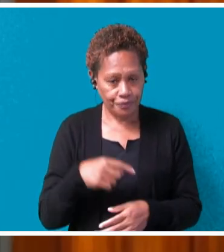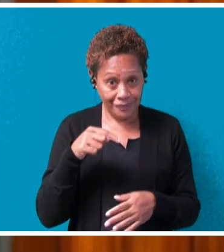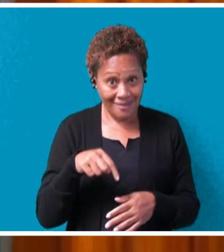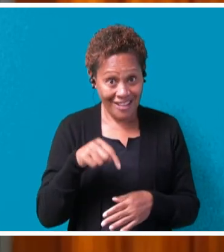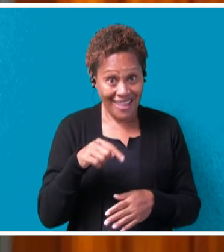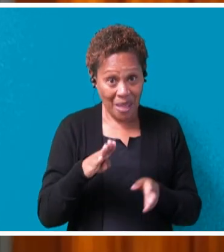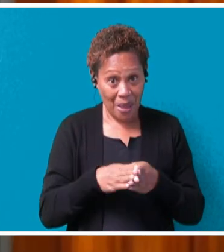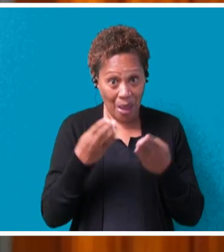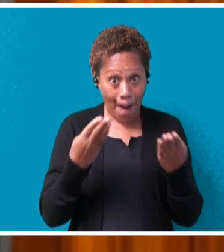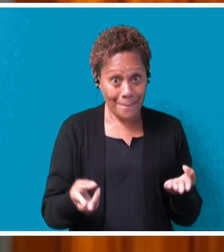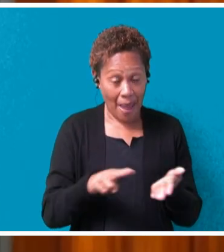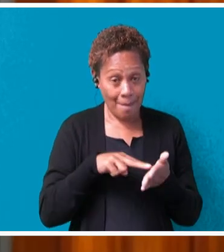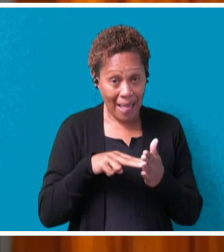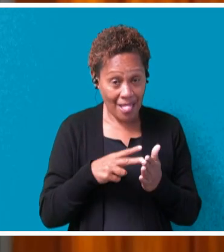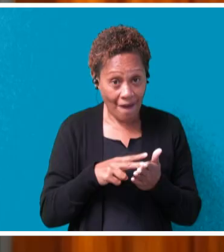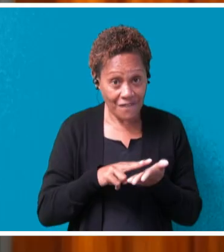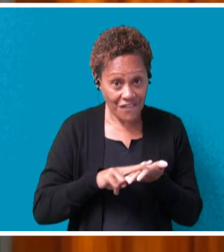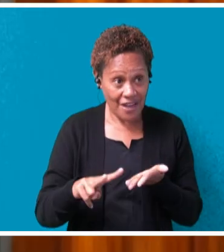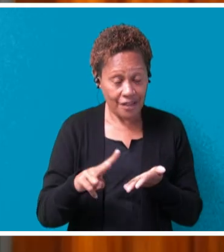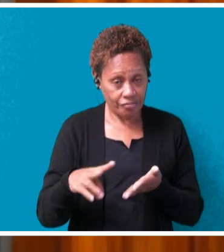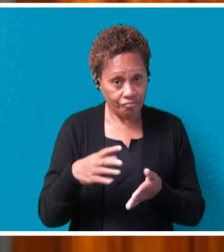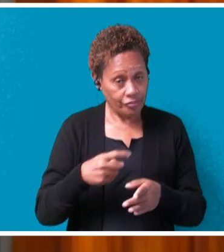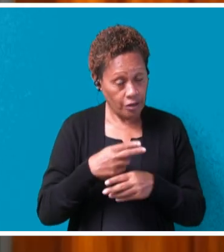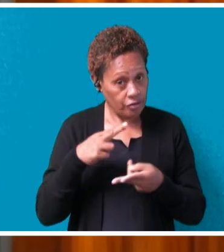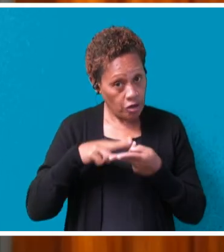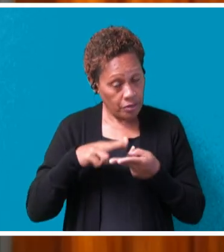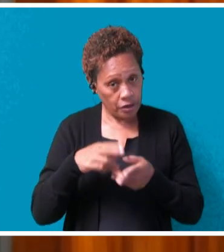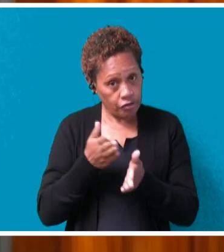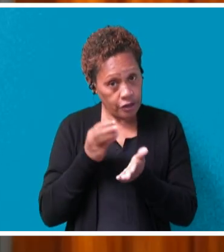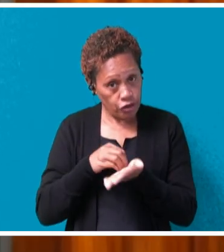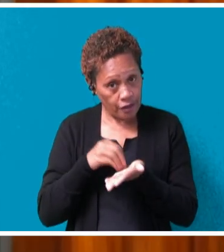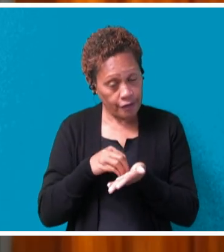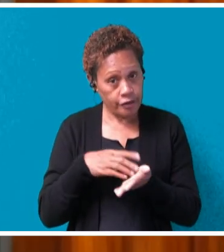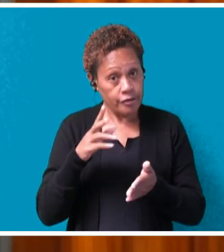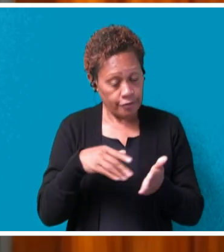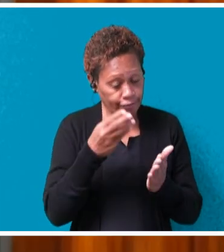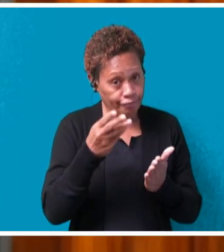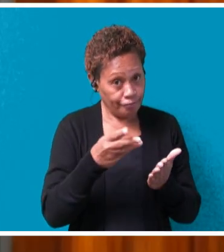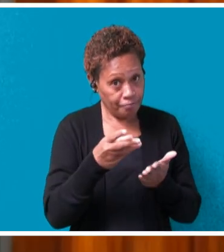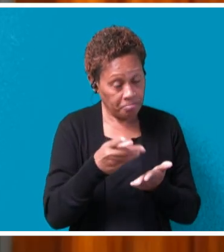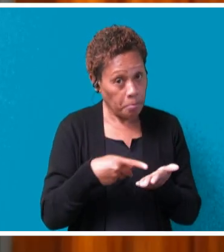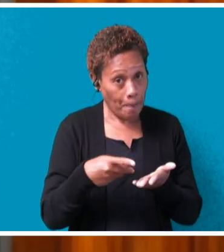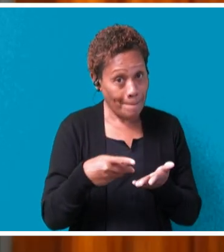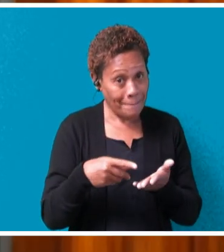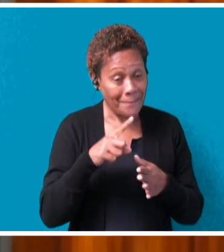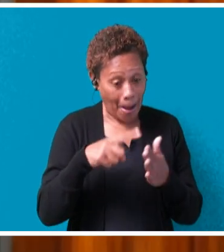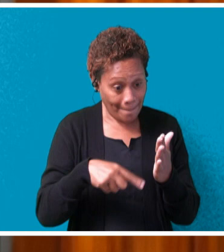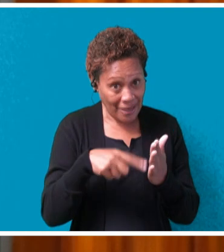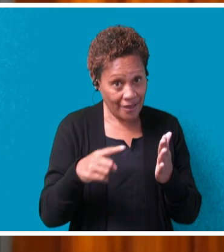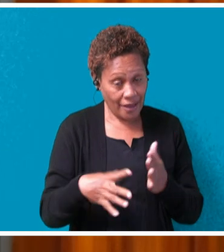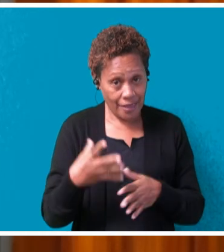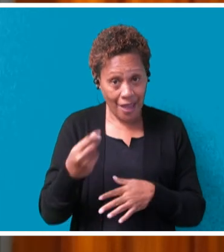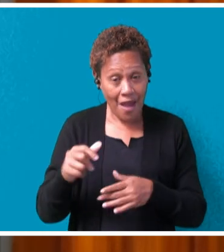speaks to the very essence of justice, humility, and service, principles that underpin both the President's address and our